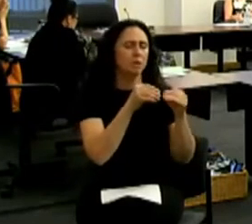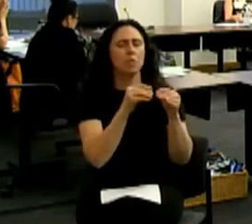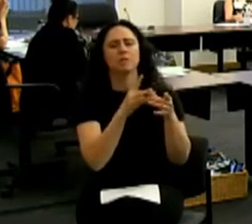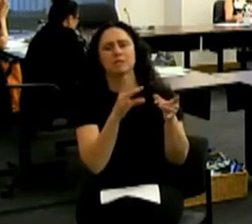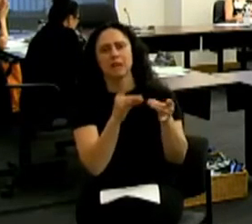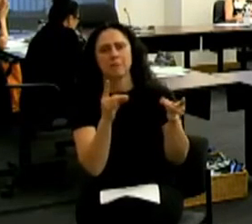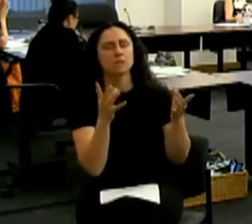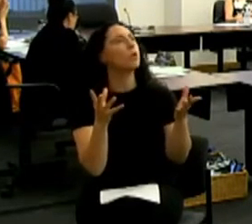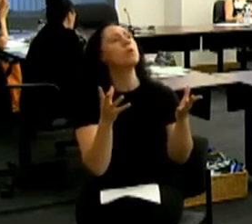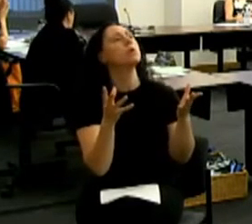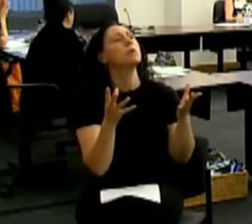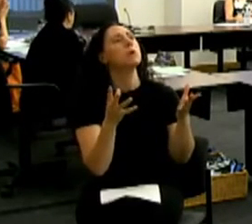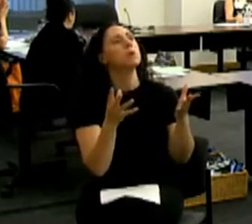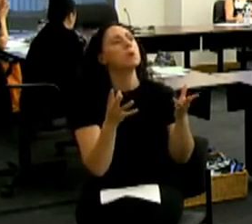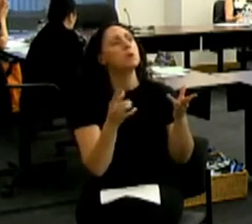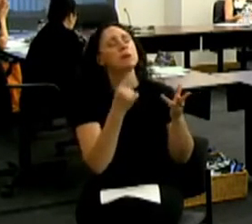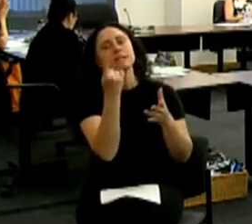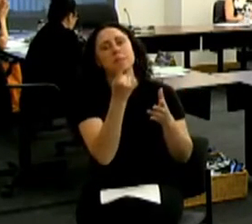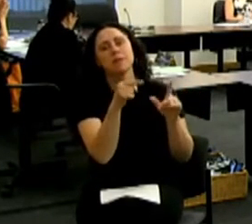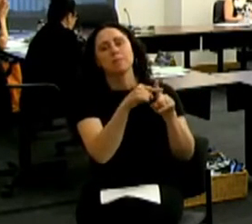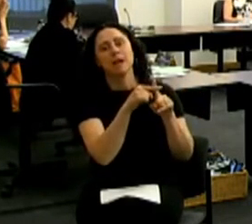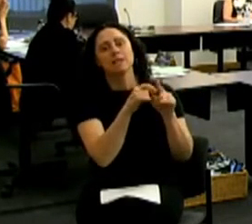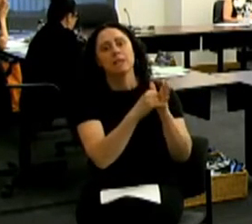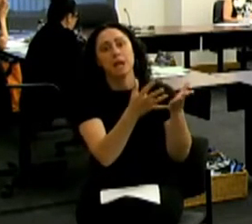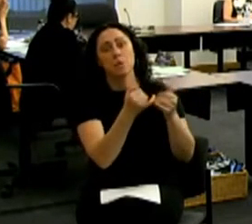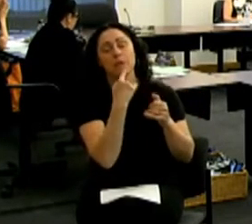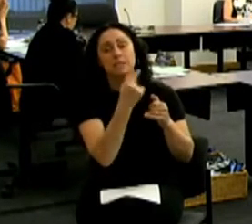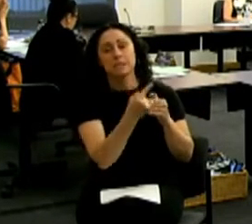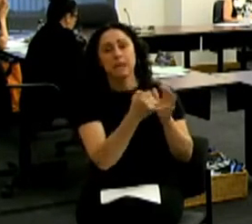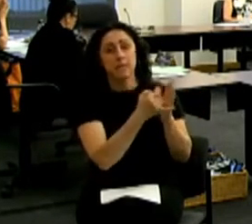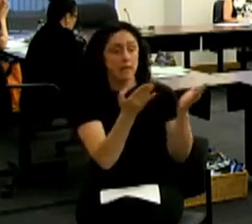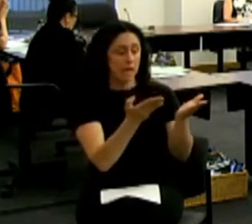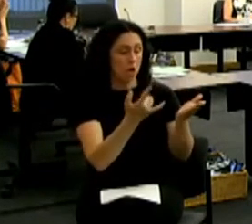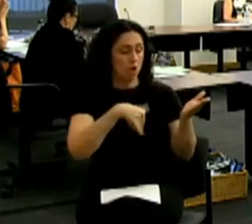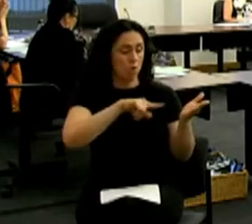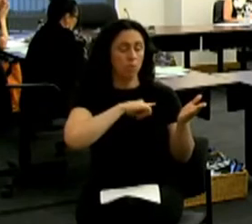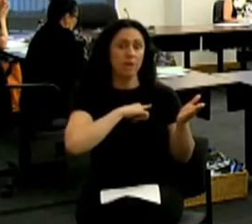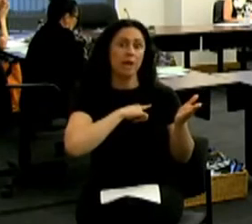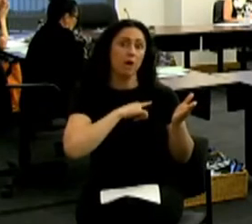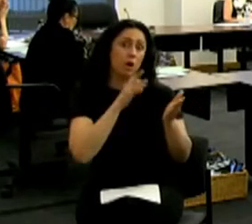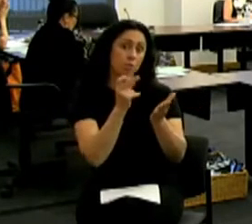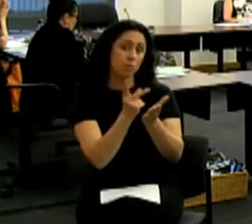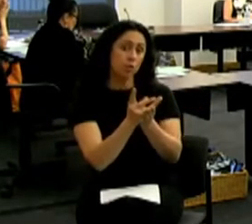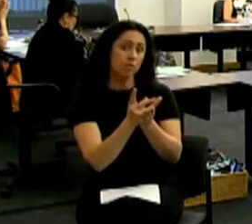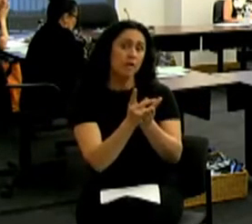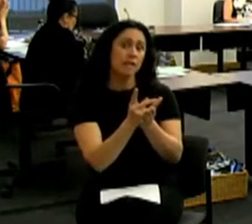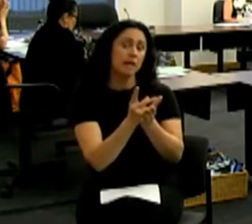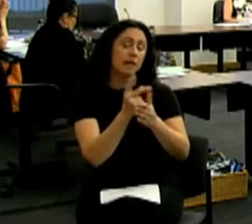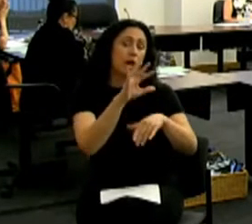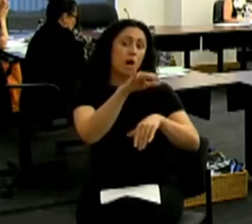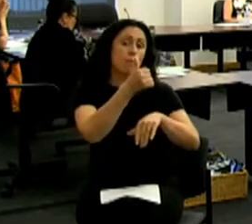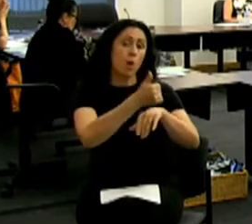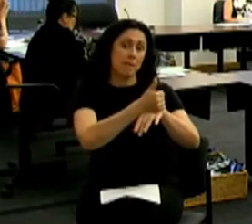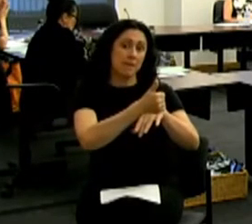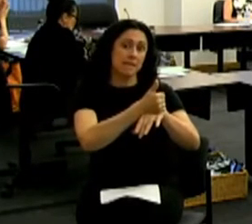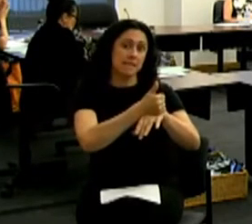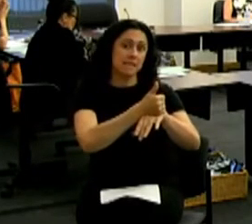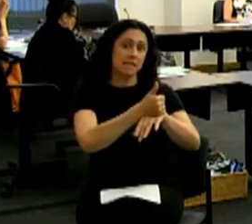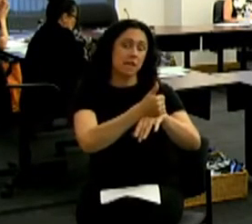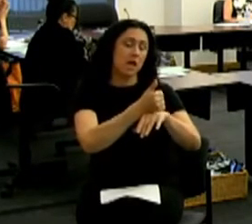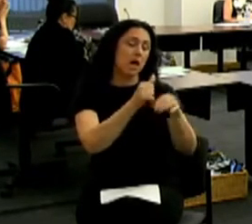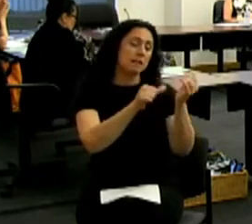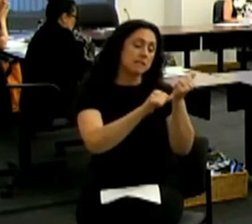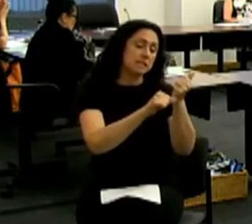comment. So, and it's something positive that I like to see that here we are approving appointments of